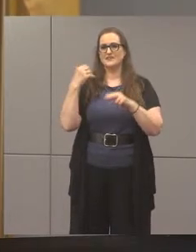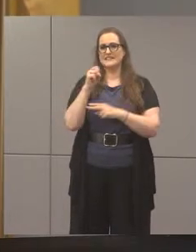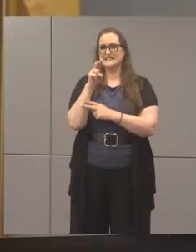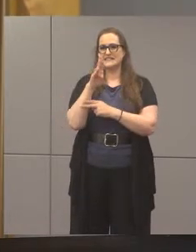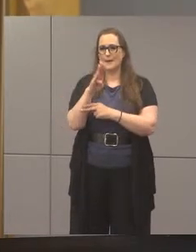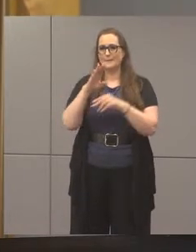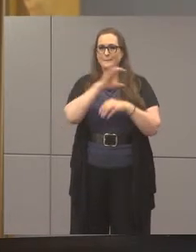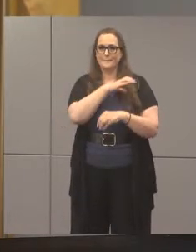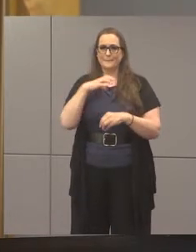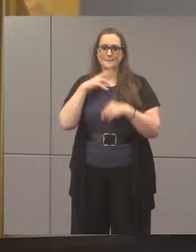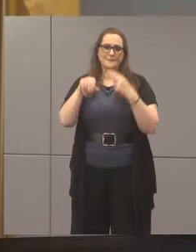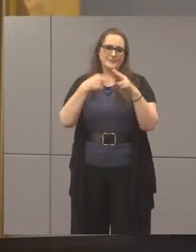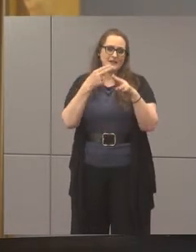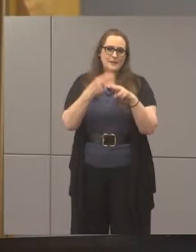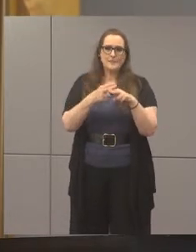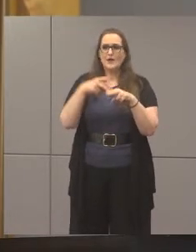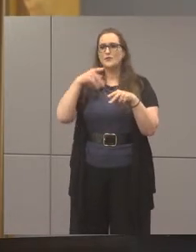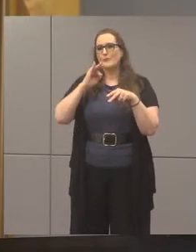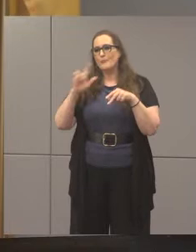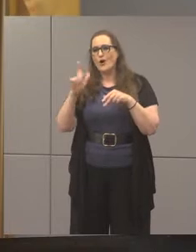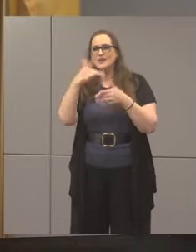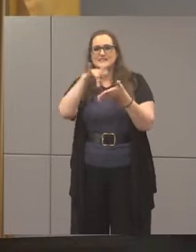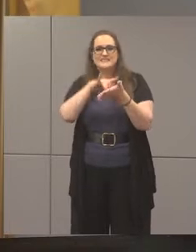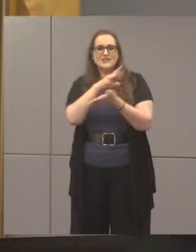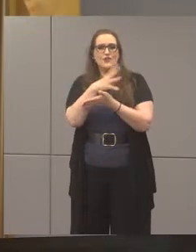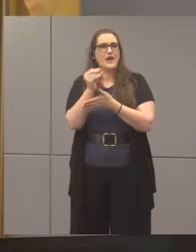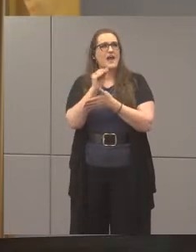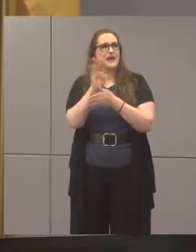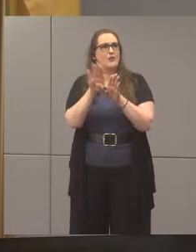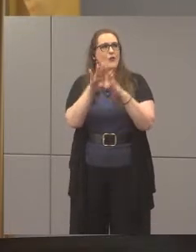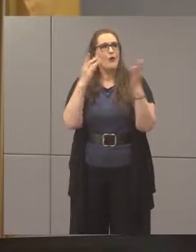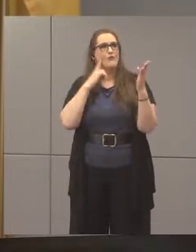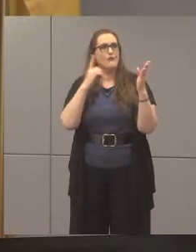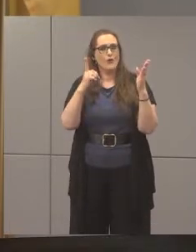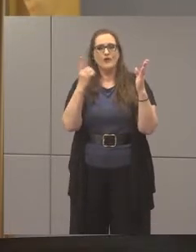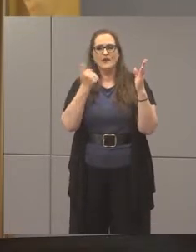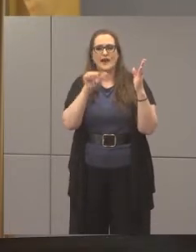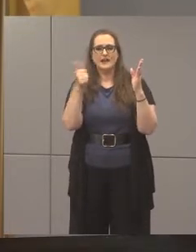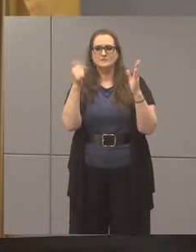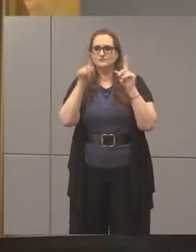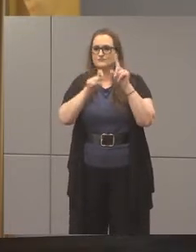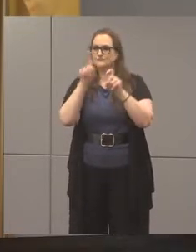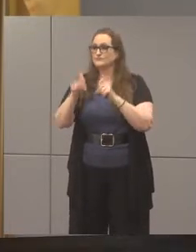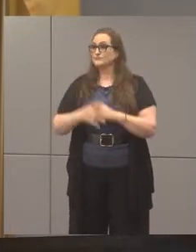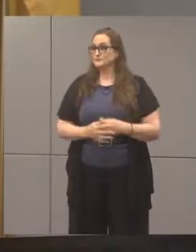subcommittee about the Prawl Center, and again, opening up for any questions.